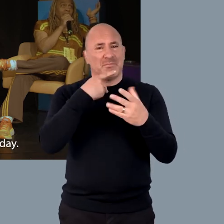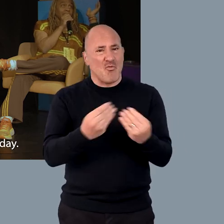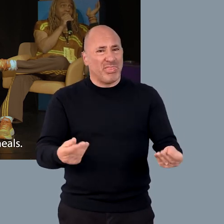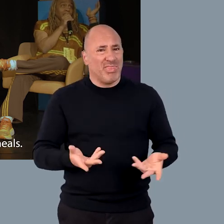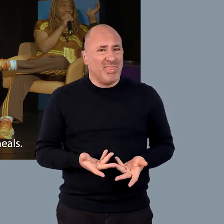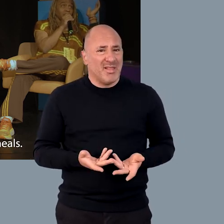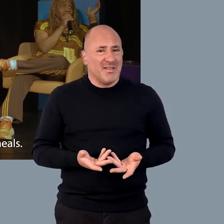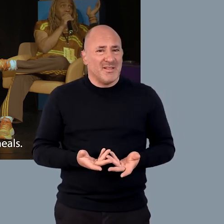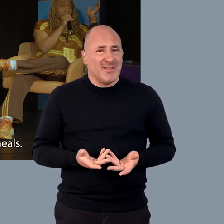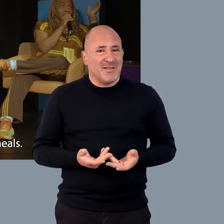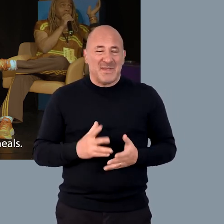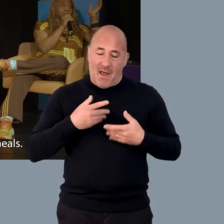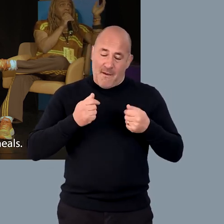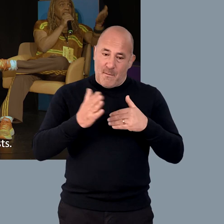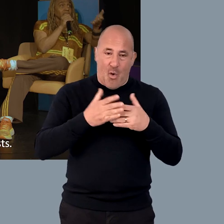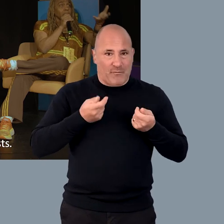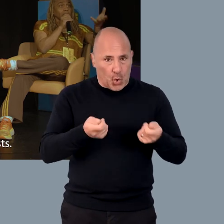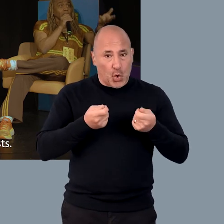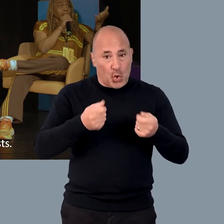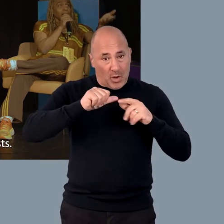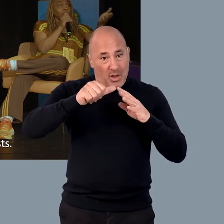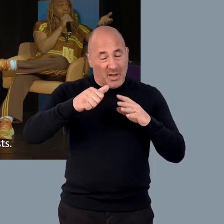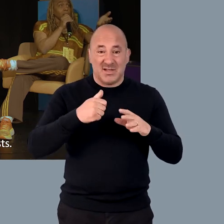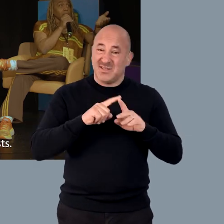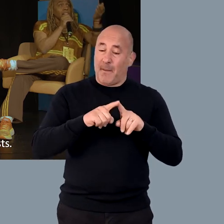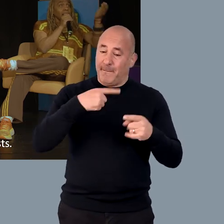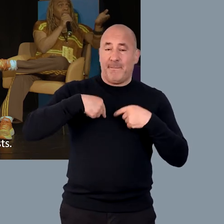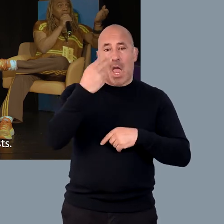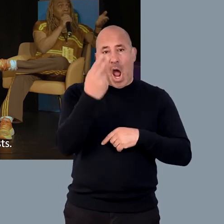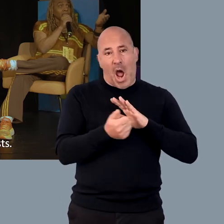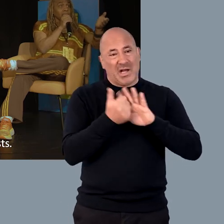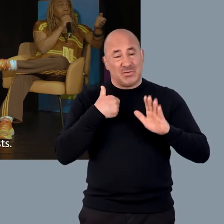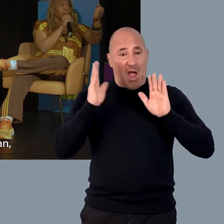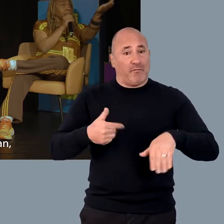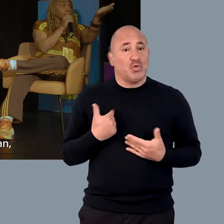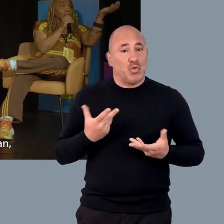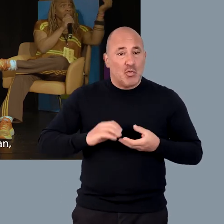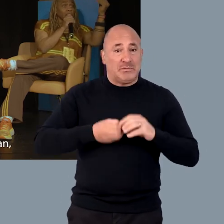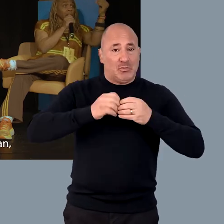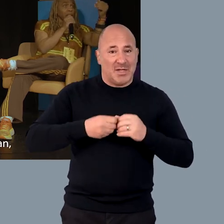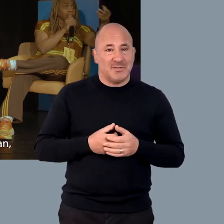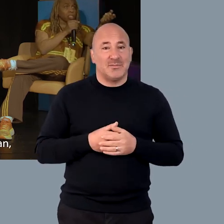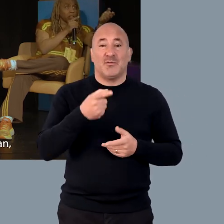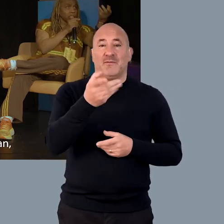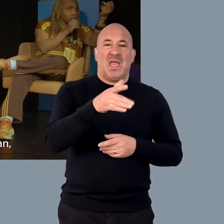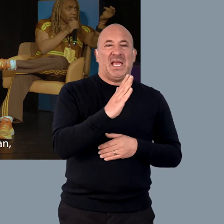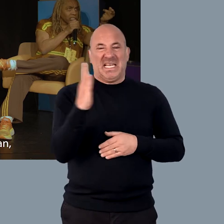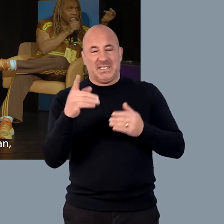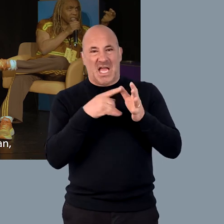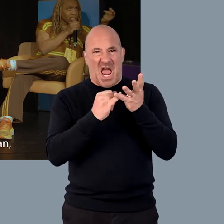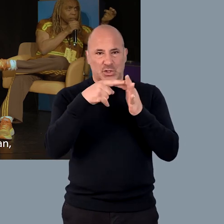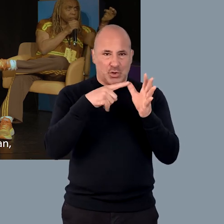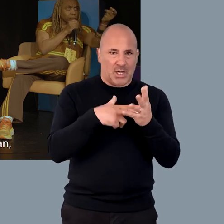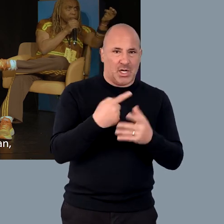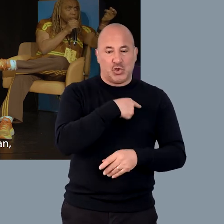be there on friday you're going to have to cook some more meals and so that's what we have to do as artists but i mean you know so you're